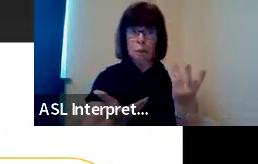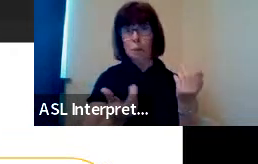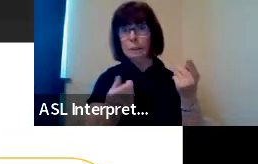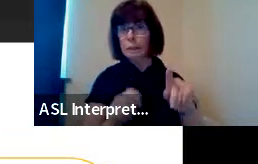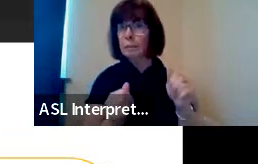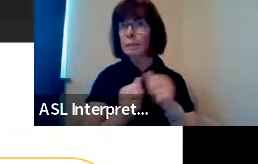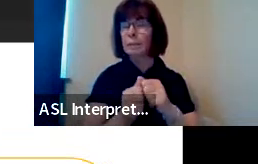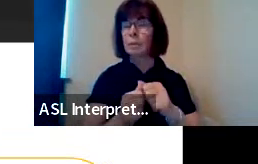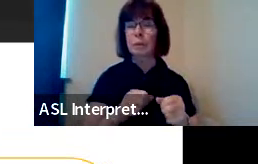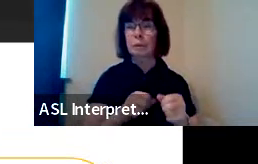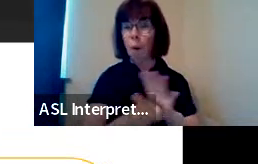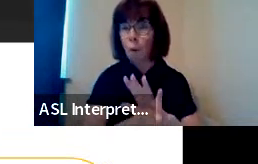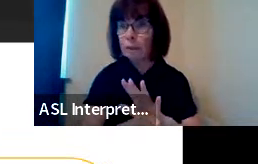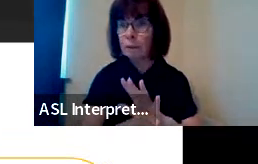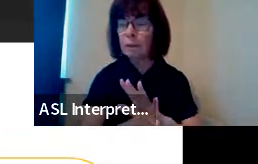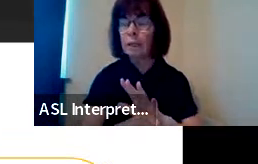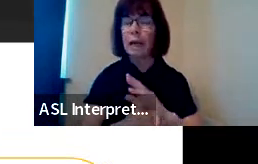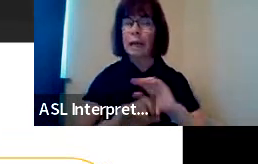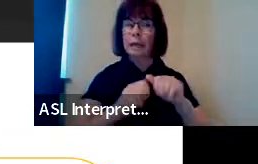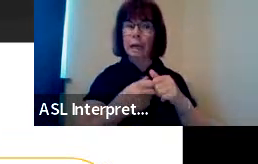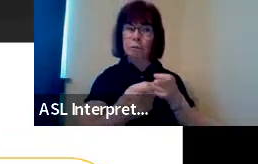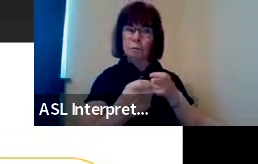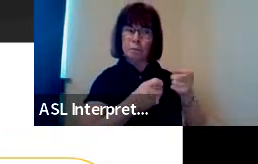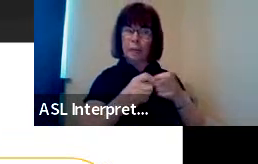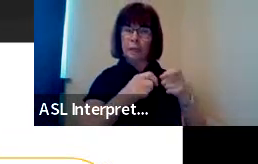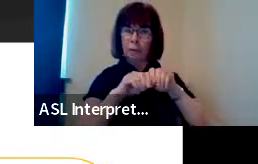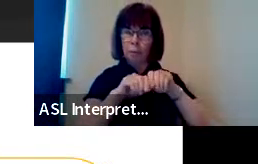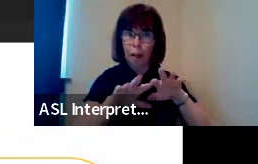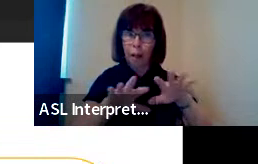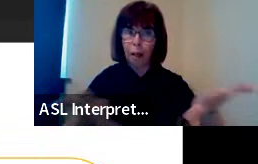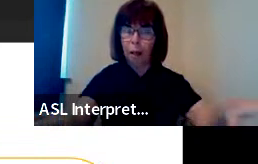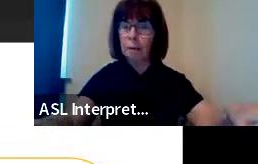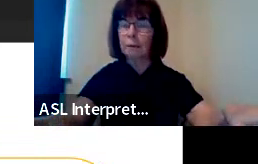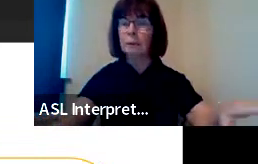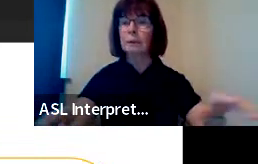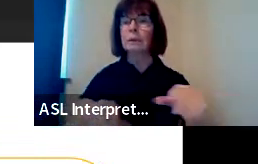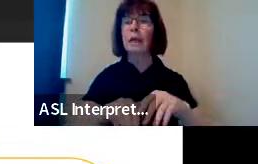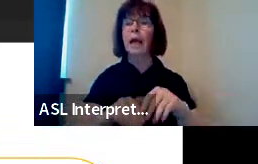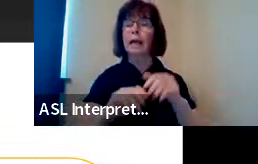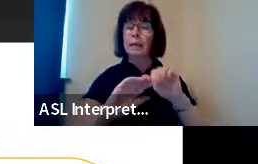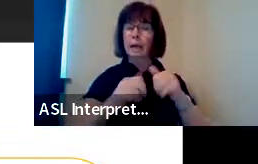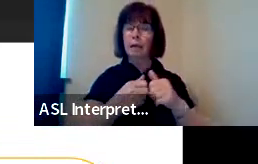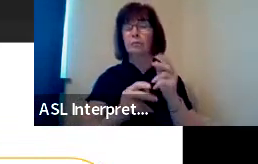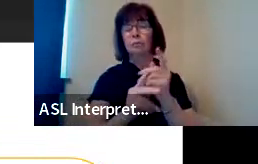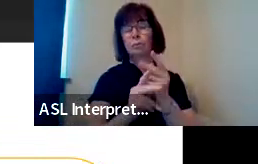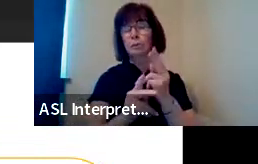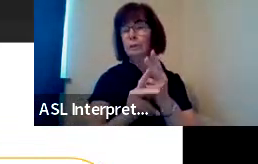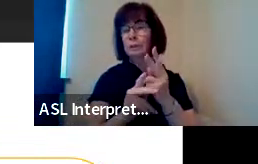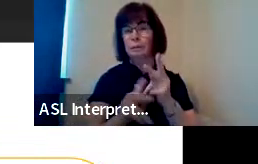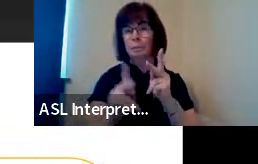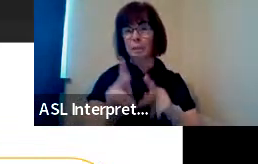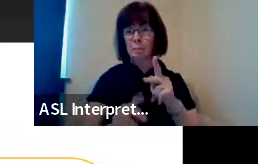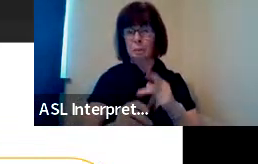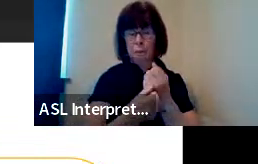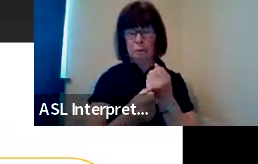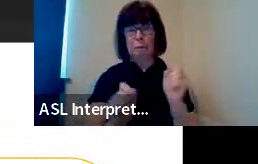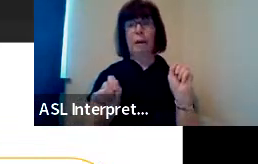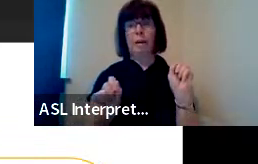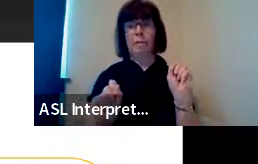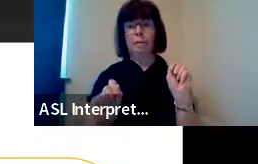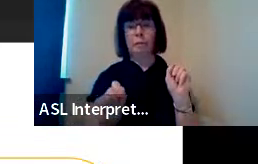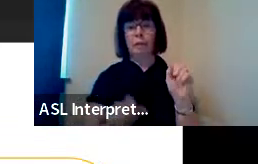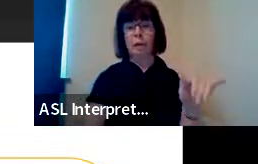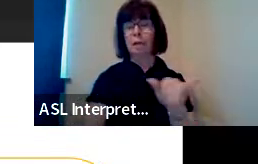COVID and managing the pandemic and keeping people safe, as well as how we continue